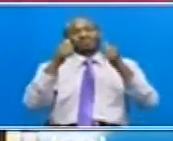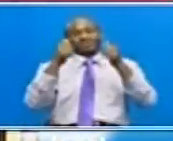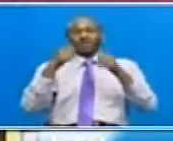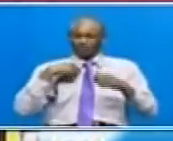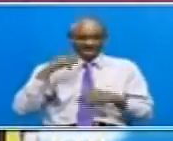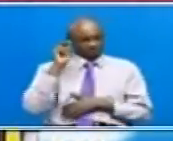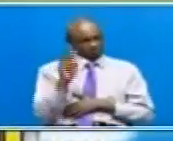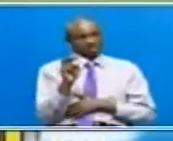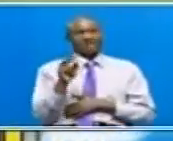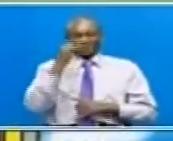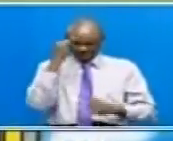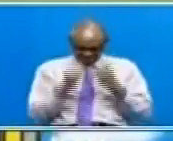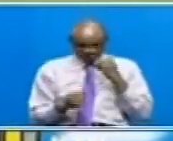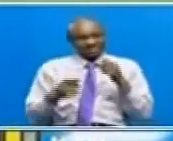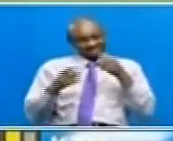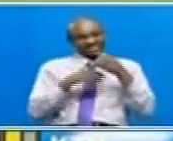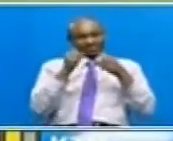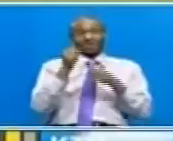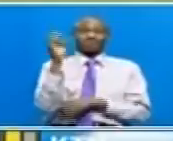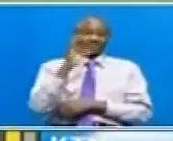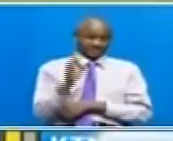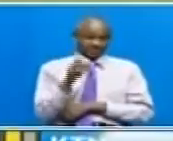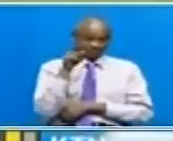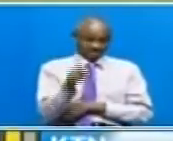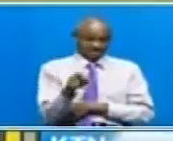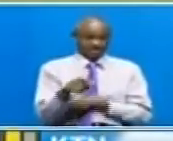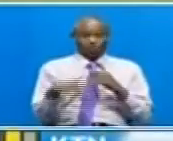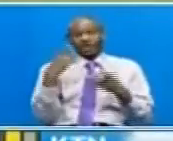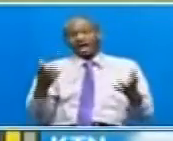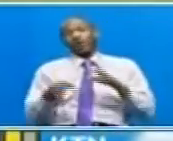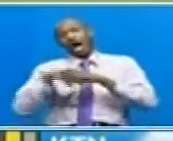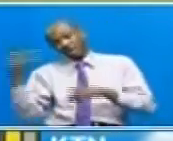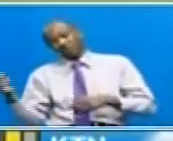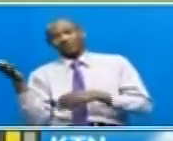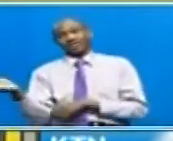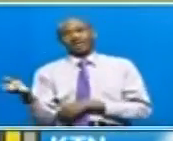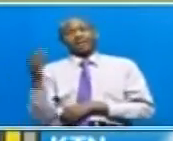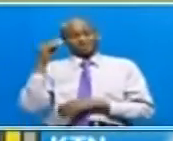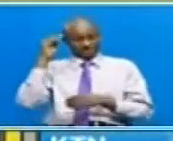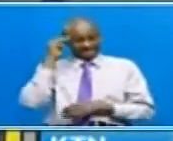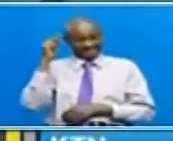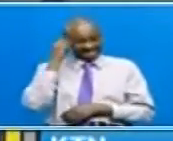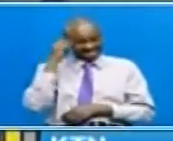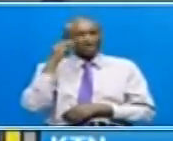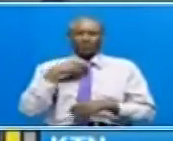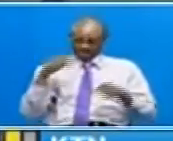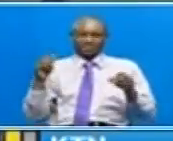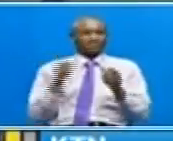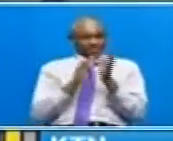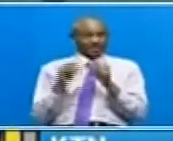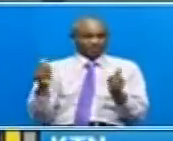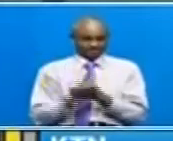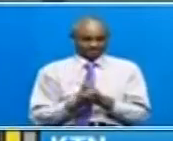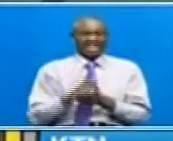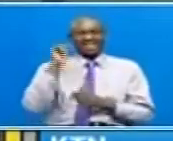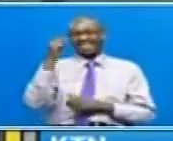we're looking at this is like our final. 65% of the game is won off the pitch. That is mentally. We've prepared the team well. Kenya's loss to